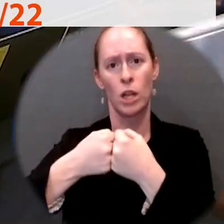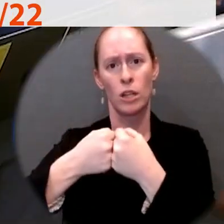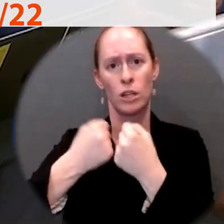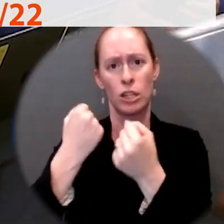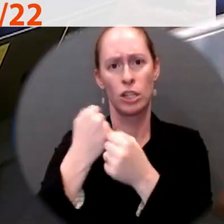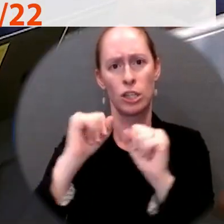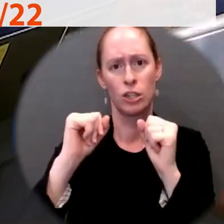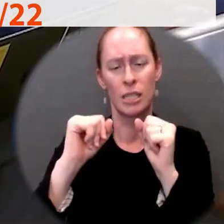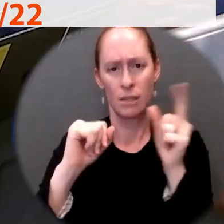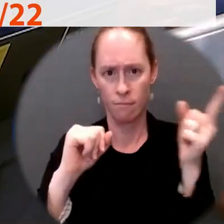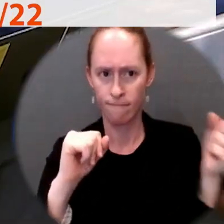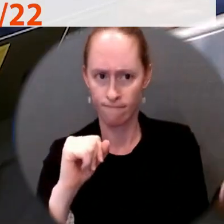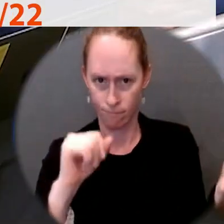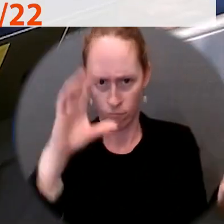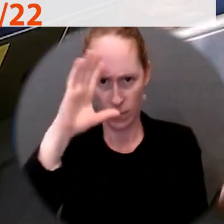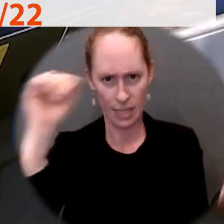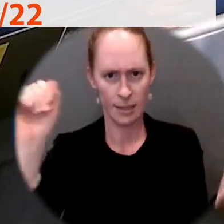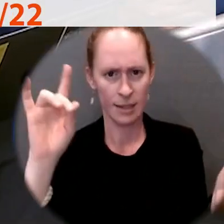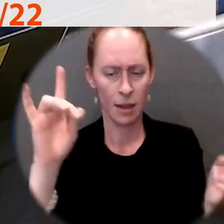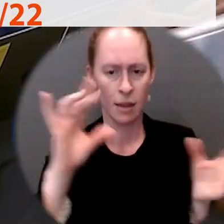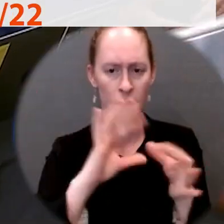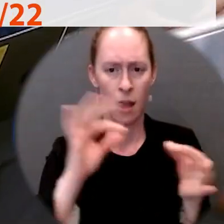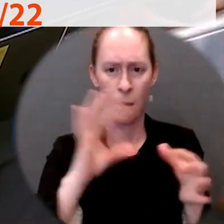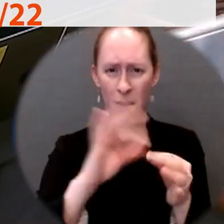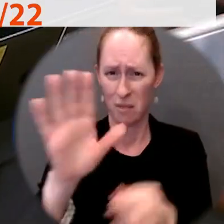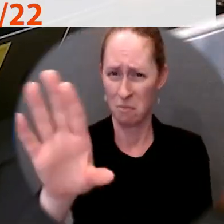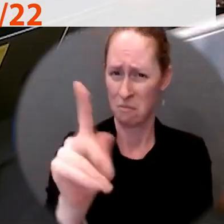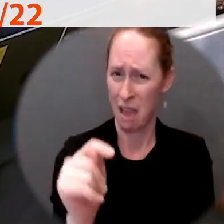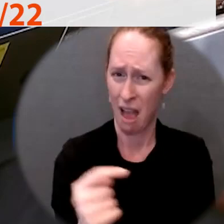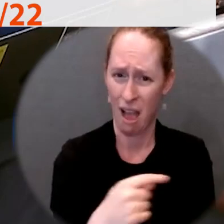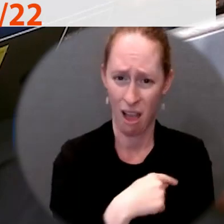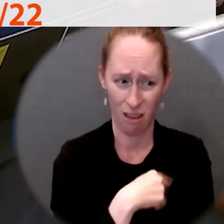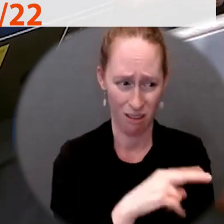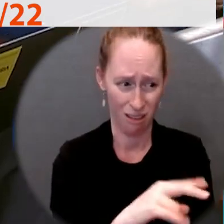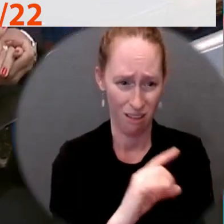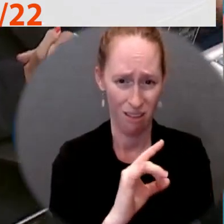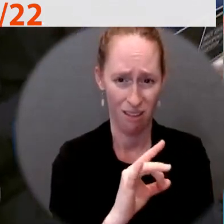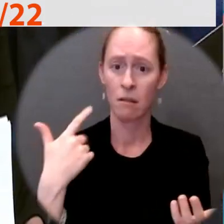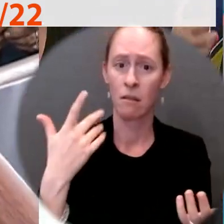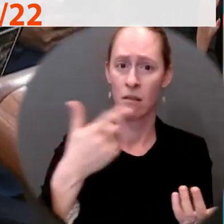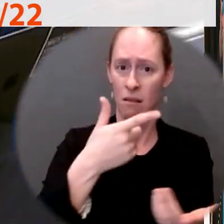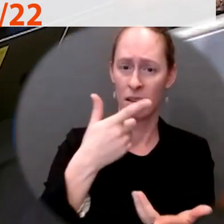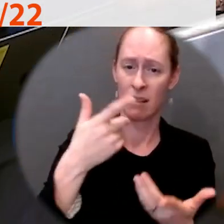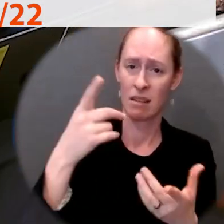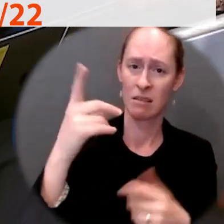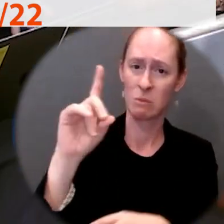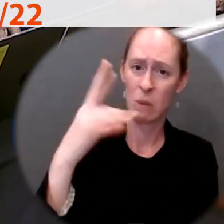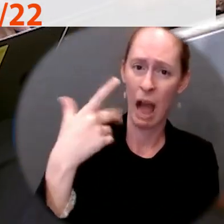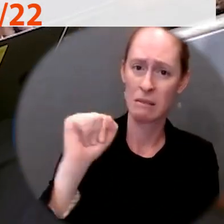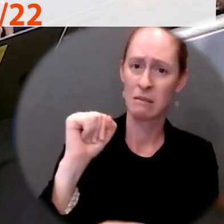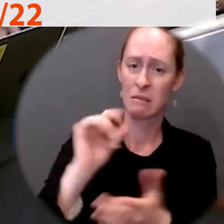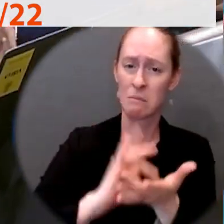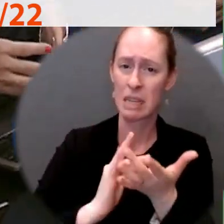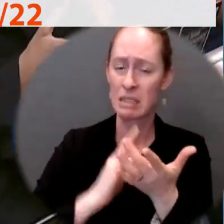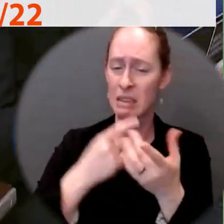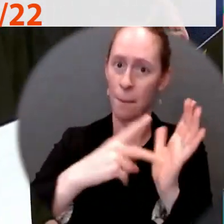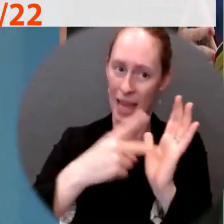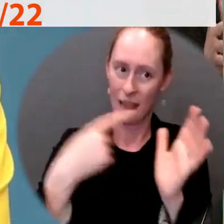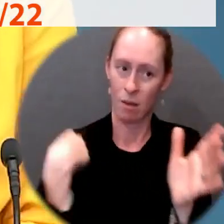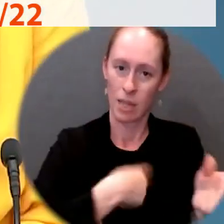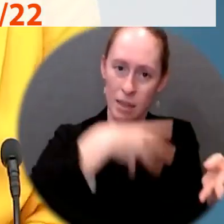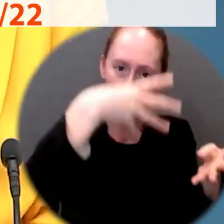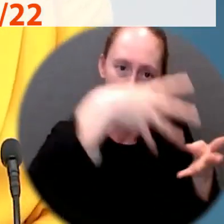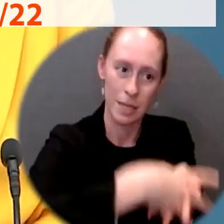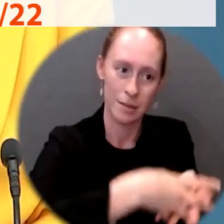fiscal year with 2 million encounters, breaking last year's record last month. So how is the border secure?